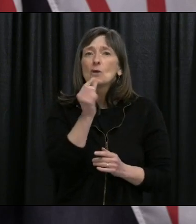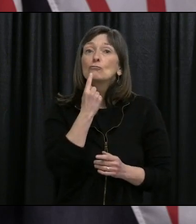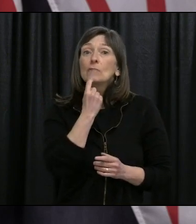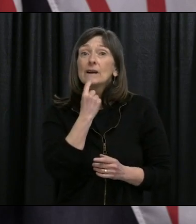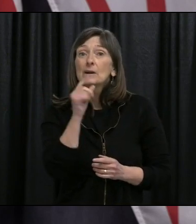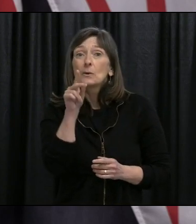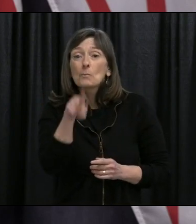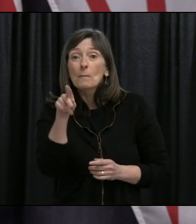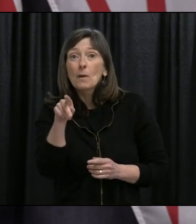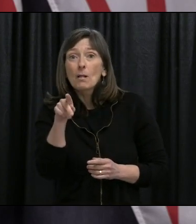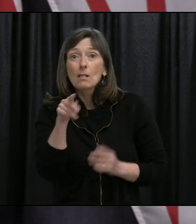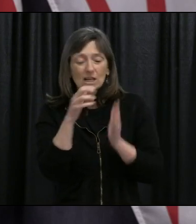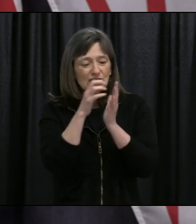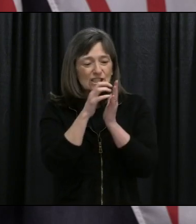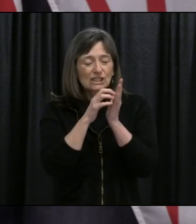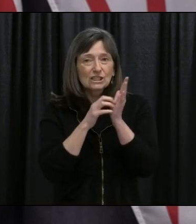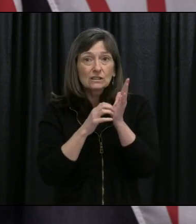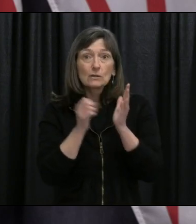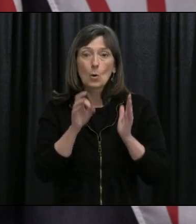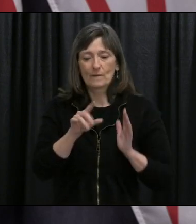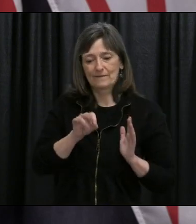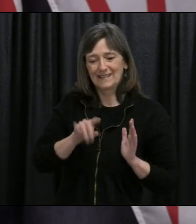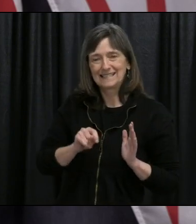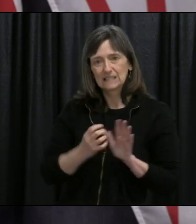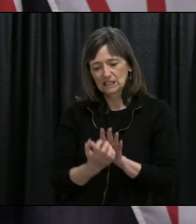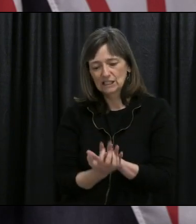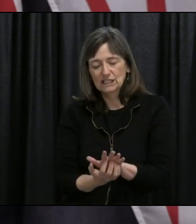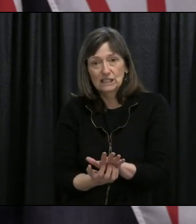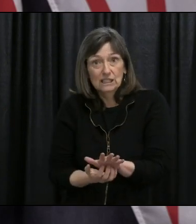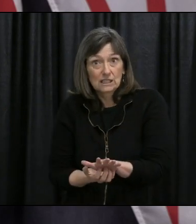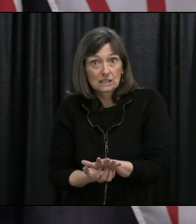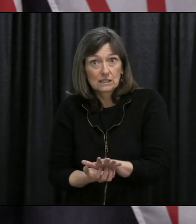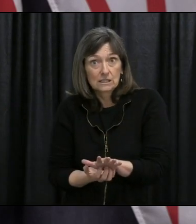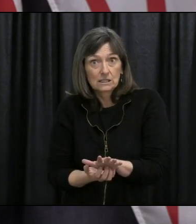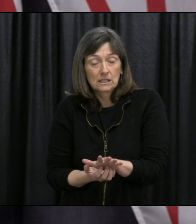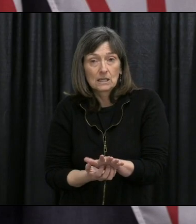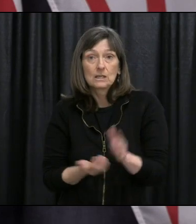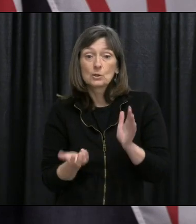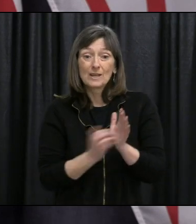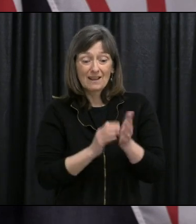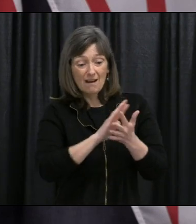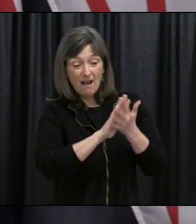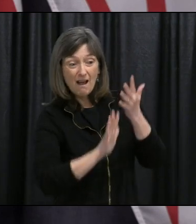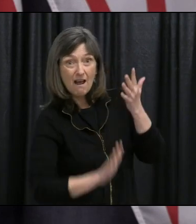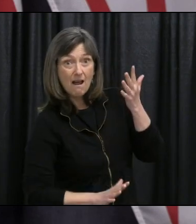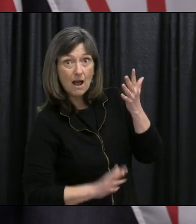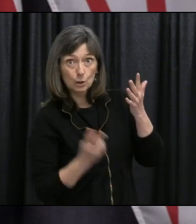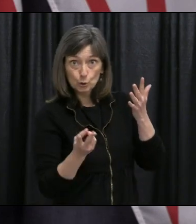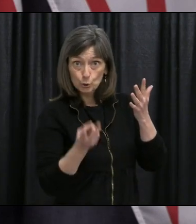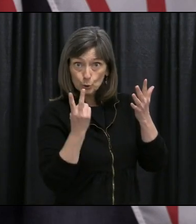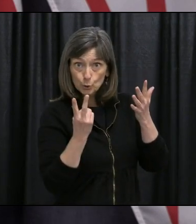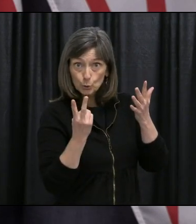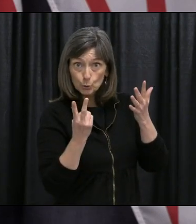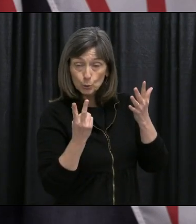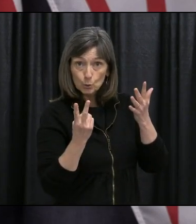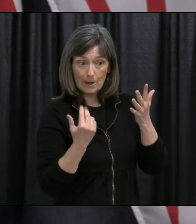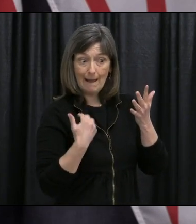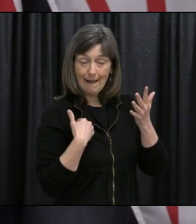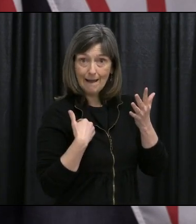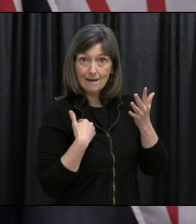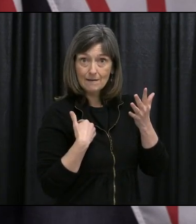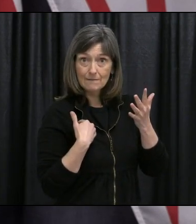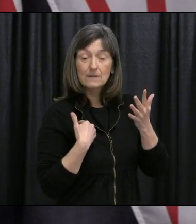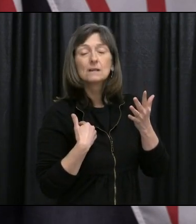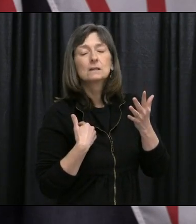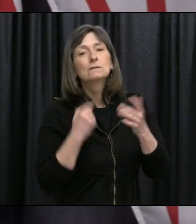your hands and feet. Again, if you have 2 or more of these symptoms, please call 811